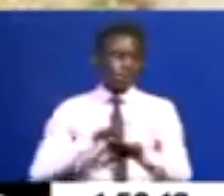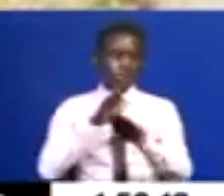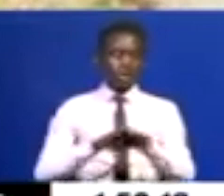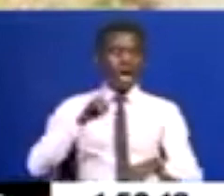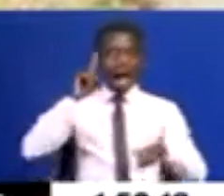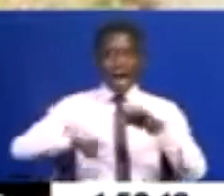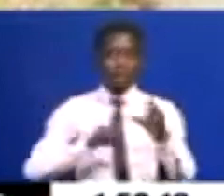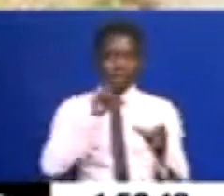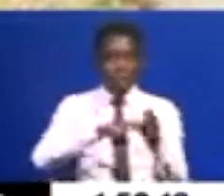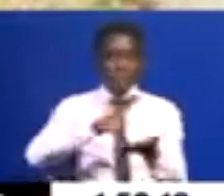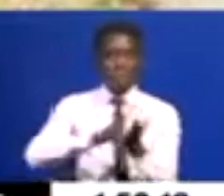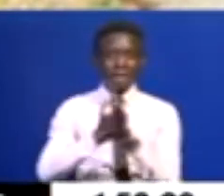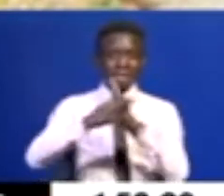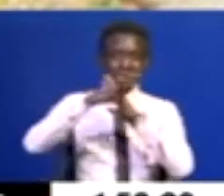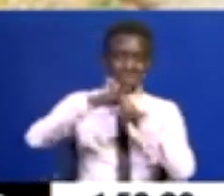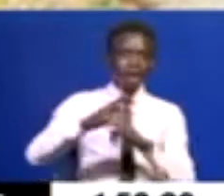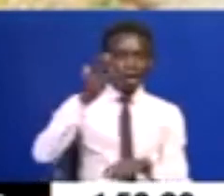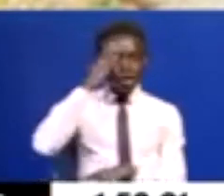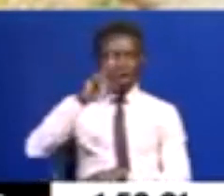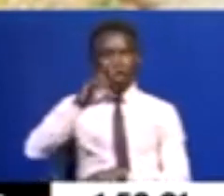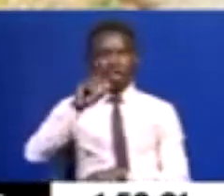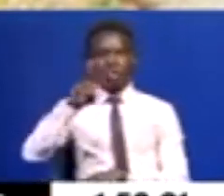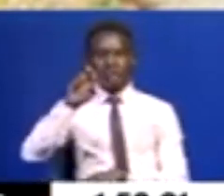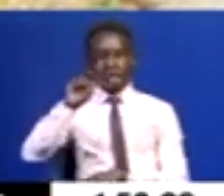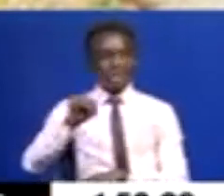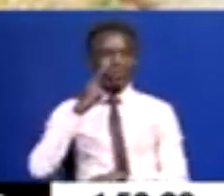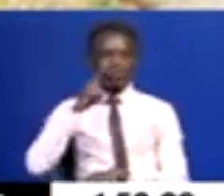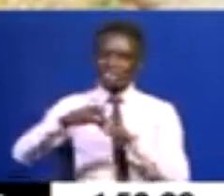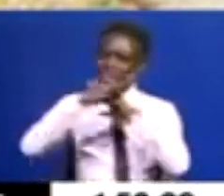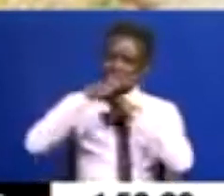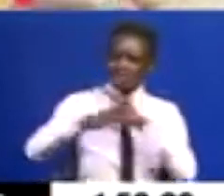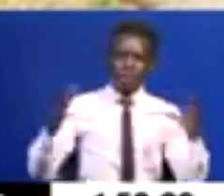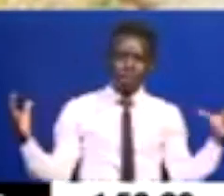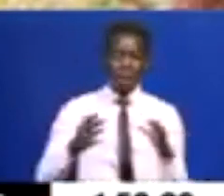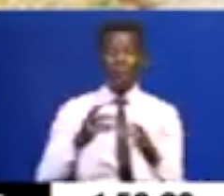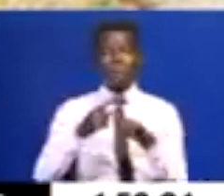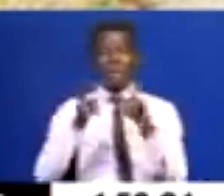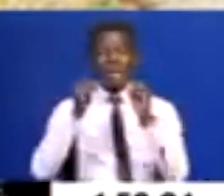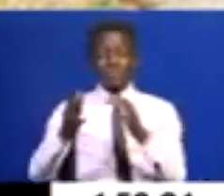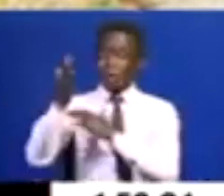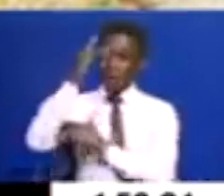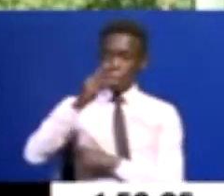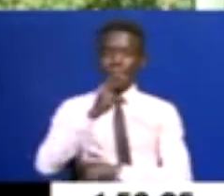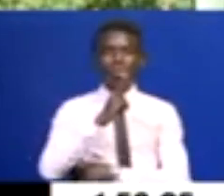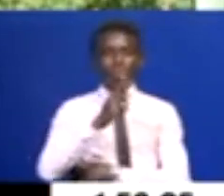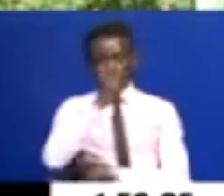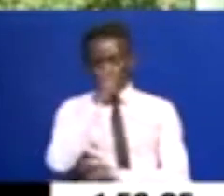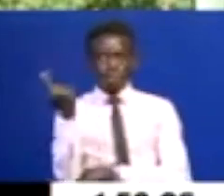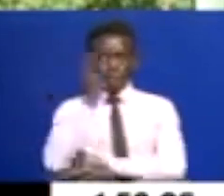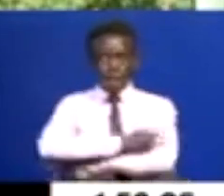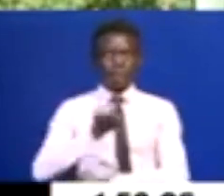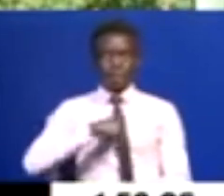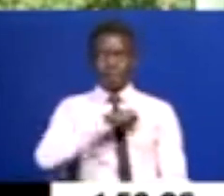ambao wamekuwa huko kina Rovan Peran, wale magwiji wenyewe. Mungu akijalia tutakuja kufika huko wakati fulani.